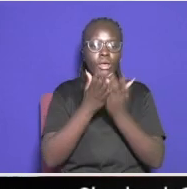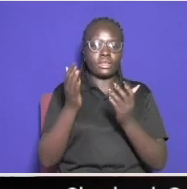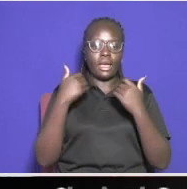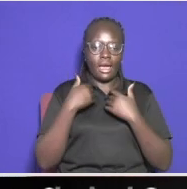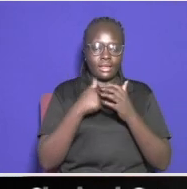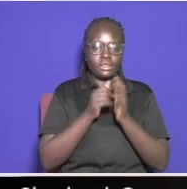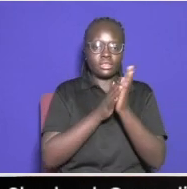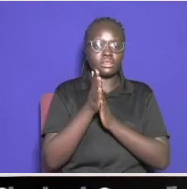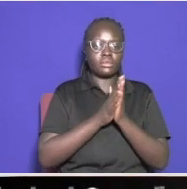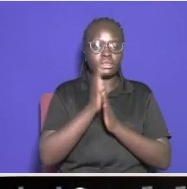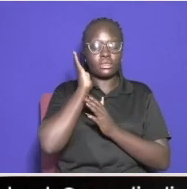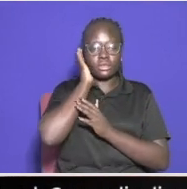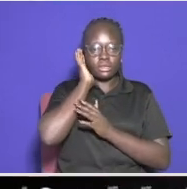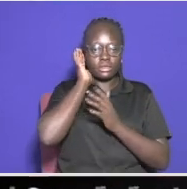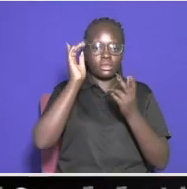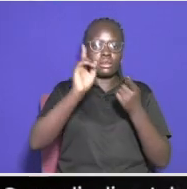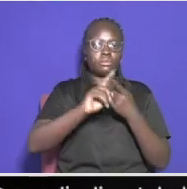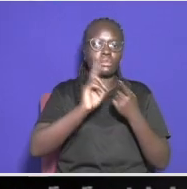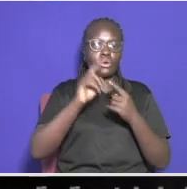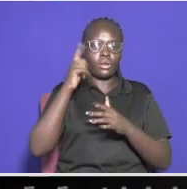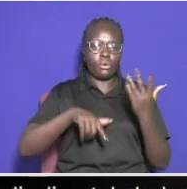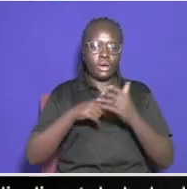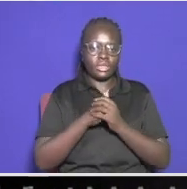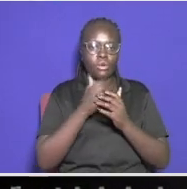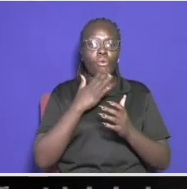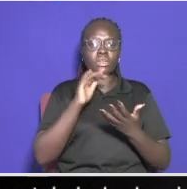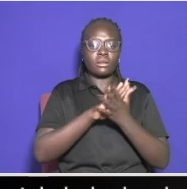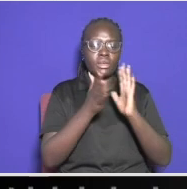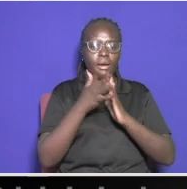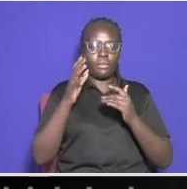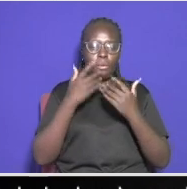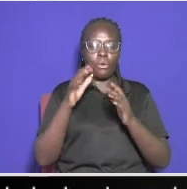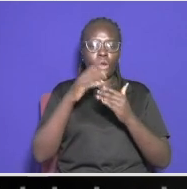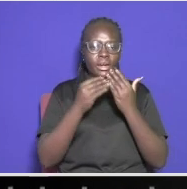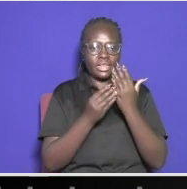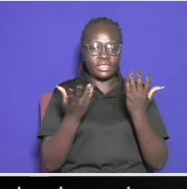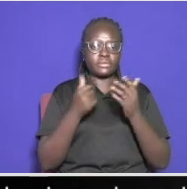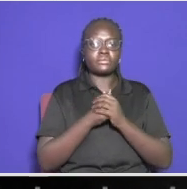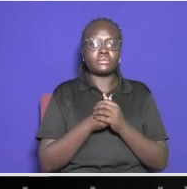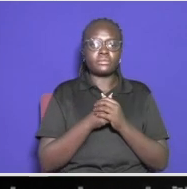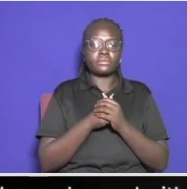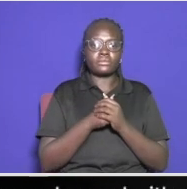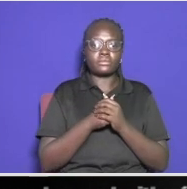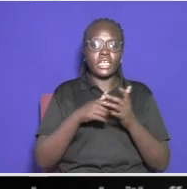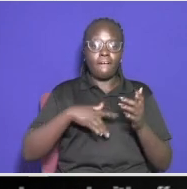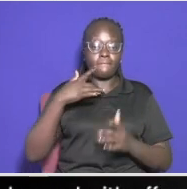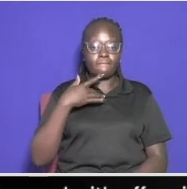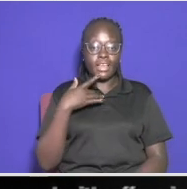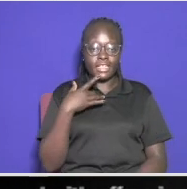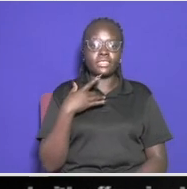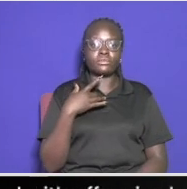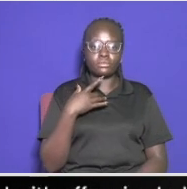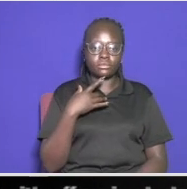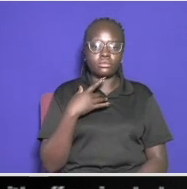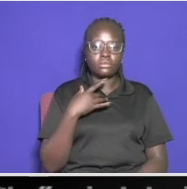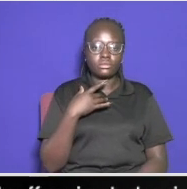inspirations, and I think number one was we wanted to be more creative, and I felt